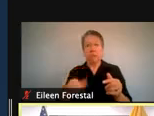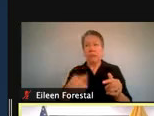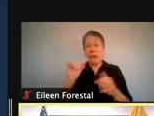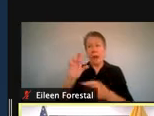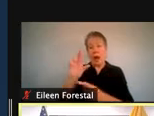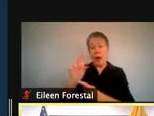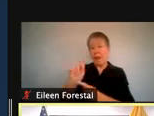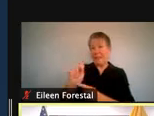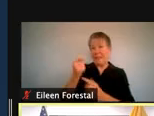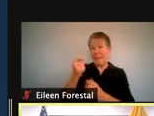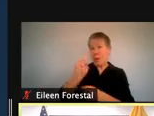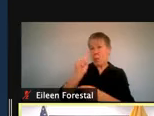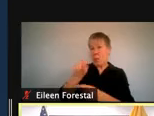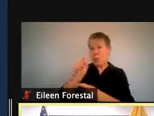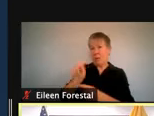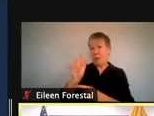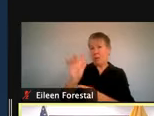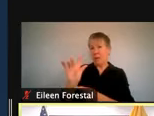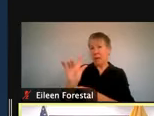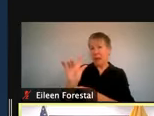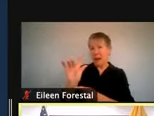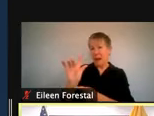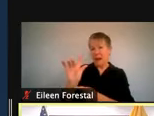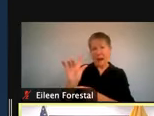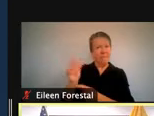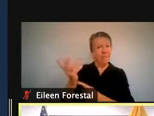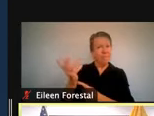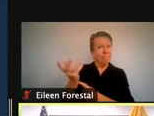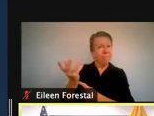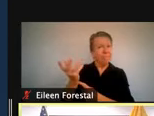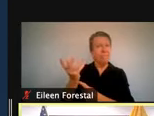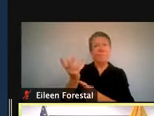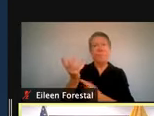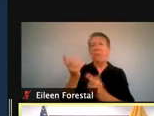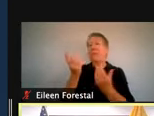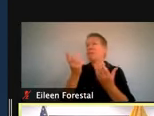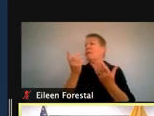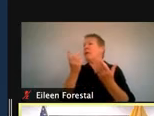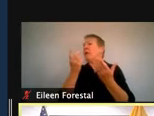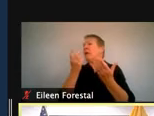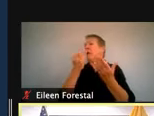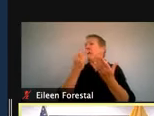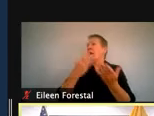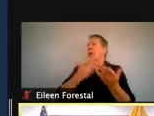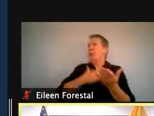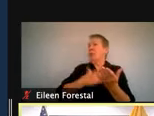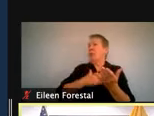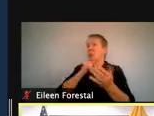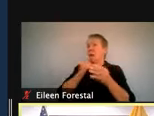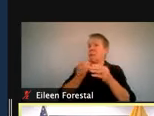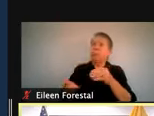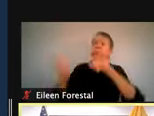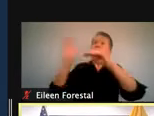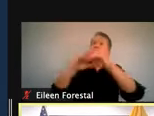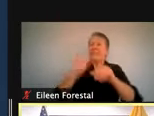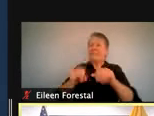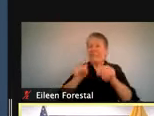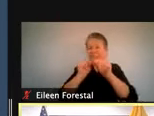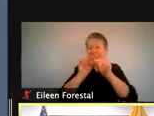stands at 1.25, thankfully not getting out of hand, but stubbornly above 1. In